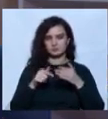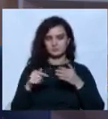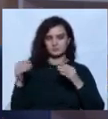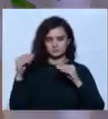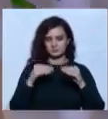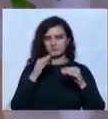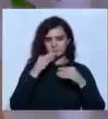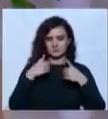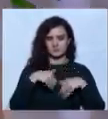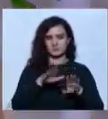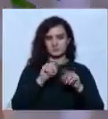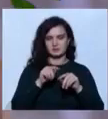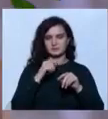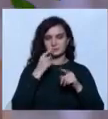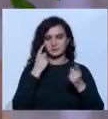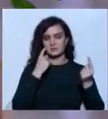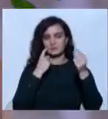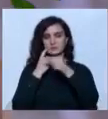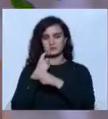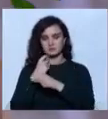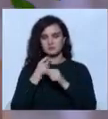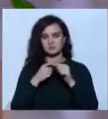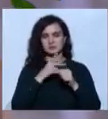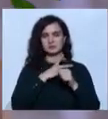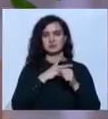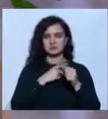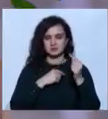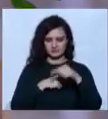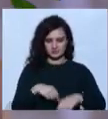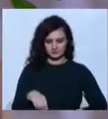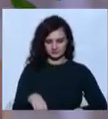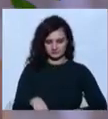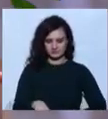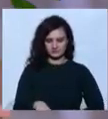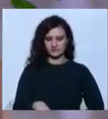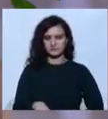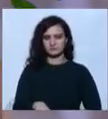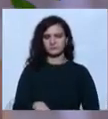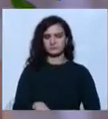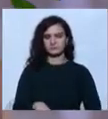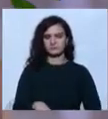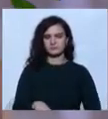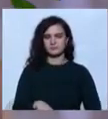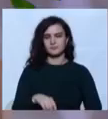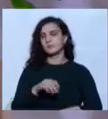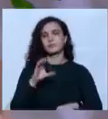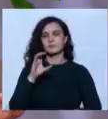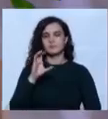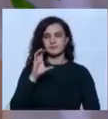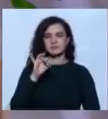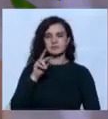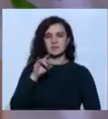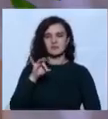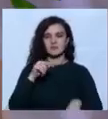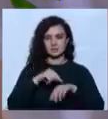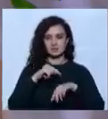away. On their way back to Bristol, England, where the story first began, Silver actually steals